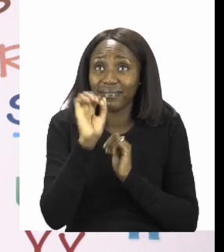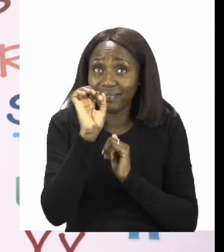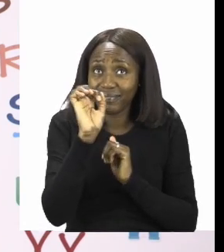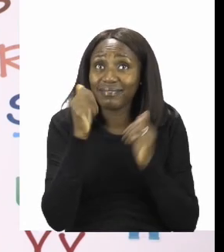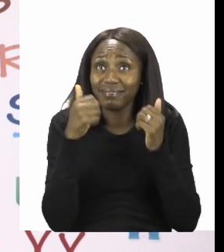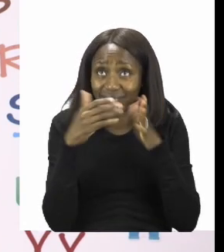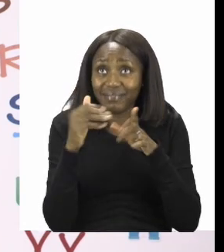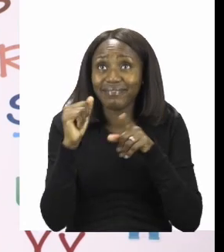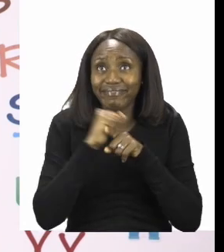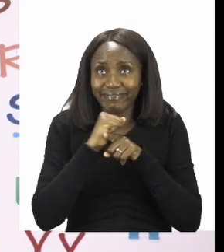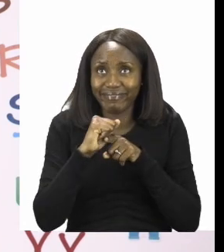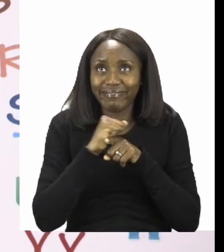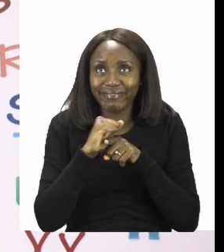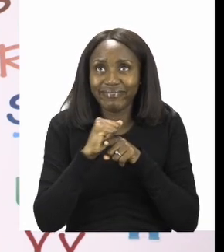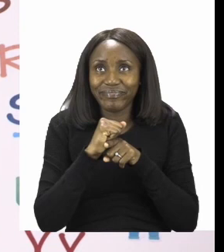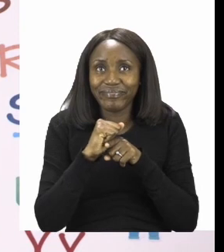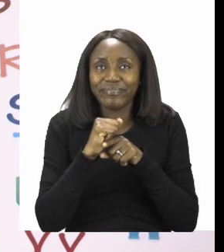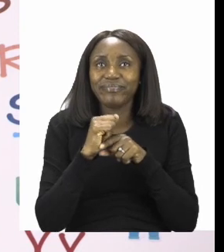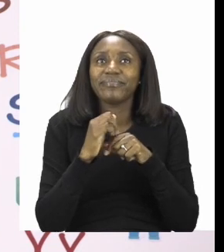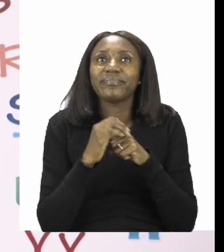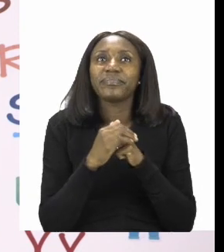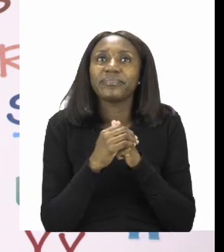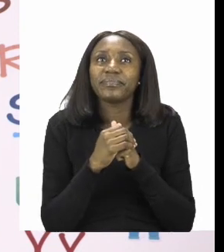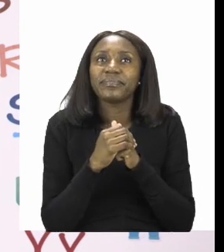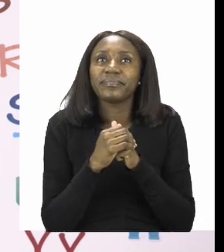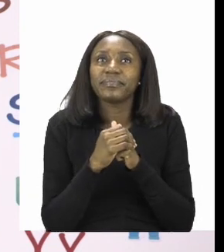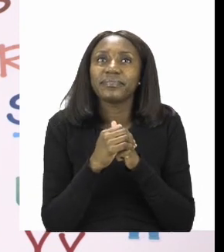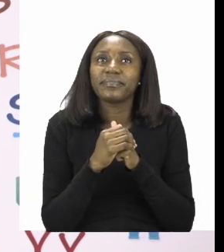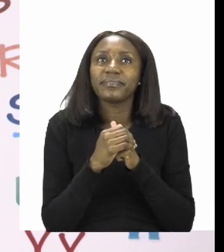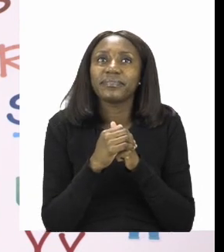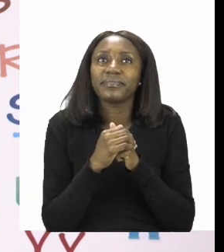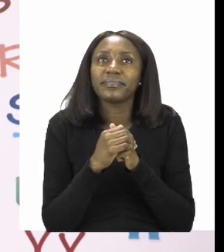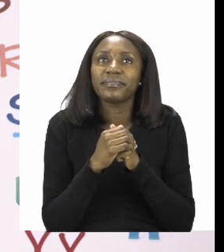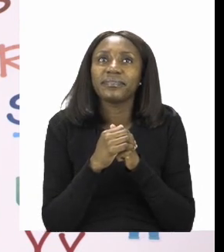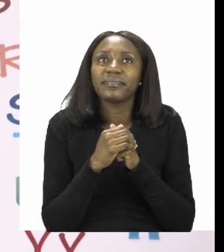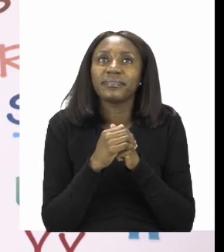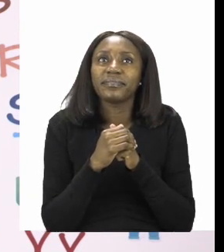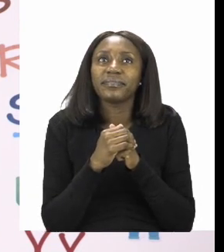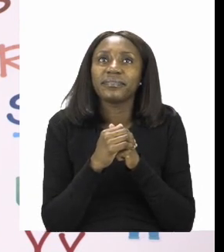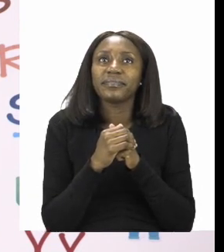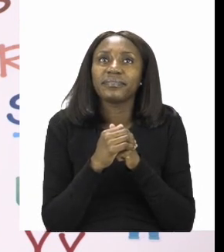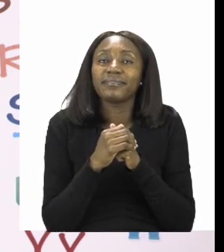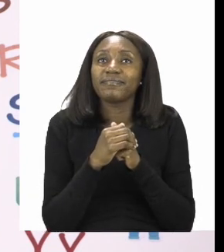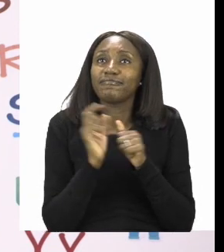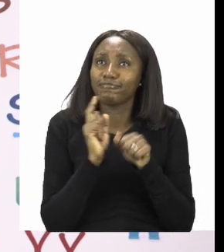start at the dots. First trace the big G.